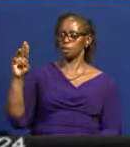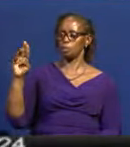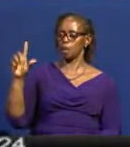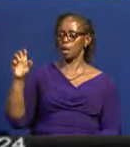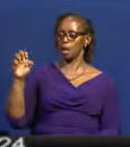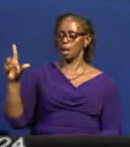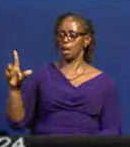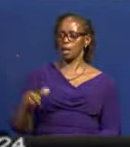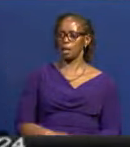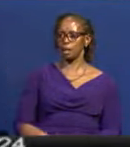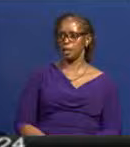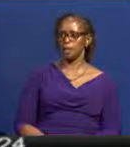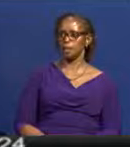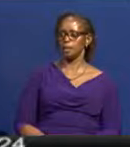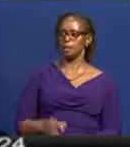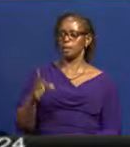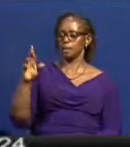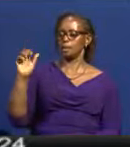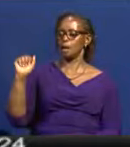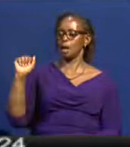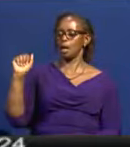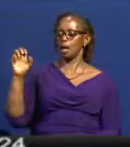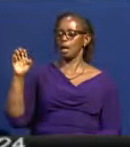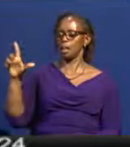Chemulel, Rael